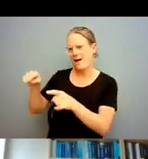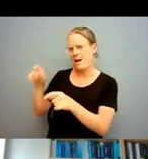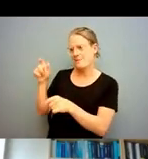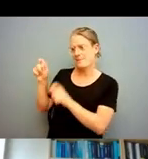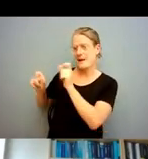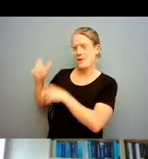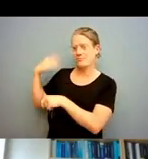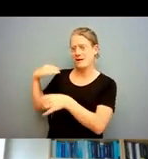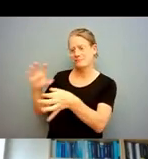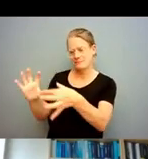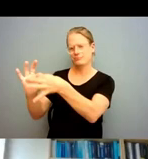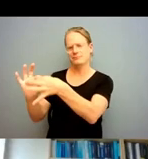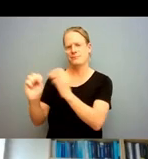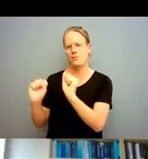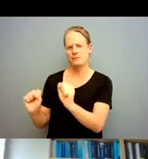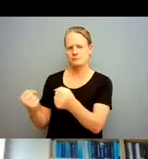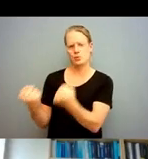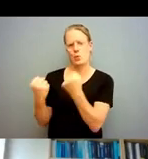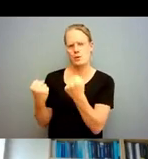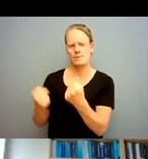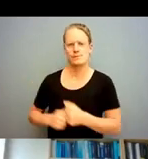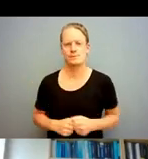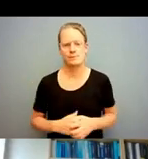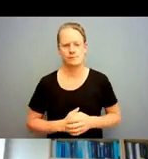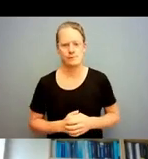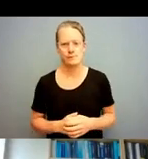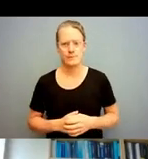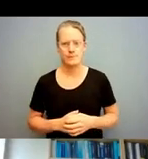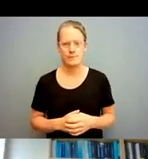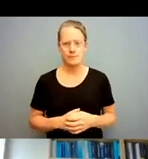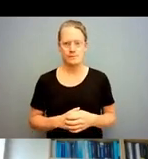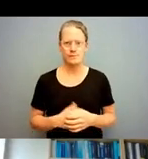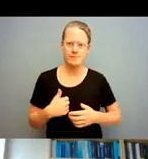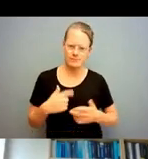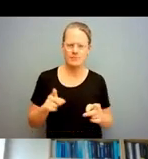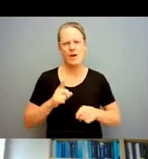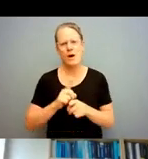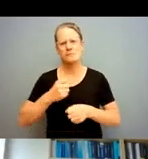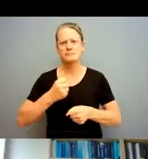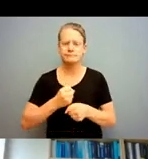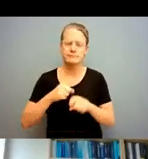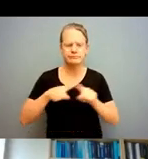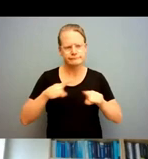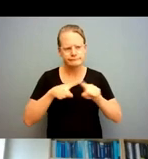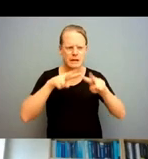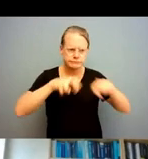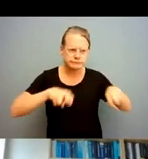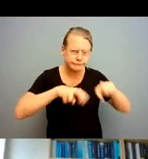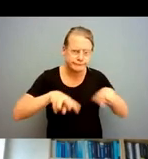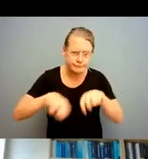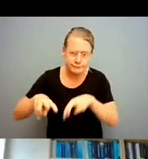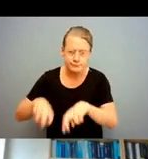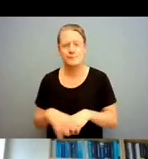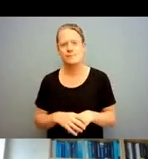The expert mechanism also has a number of studies. We have, you can find them